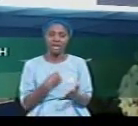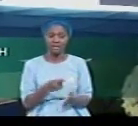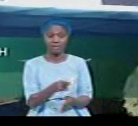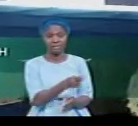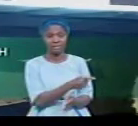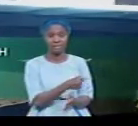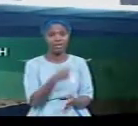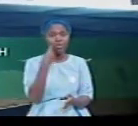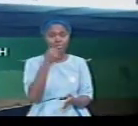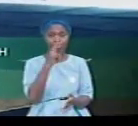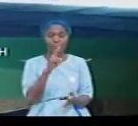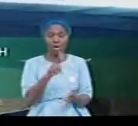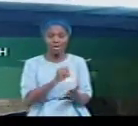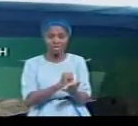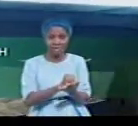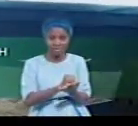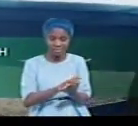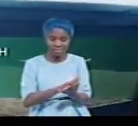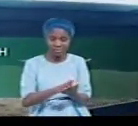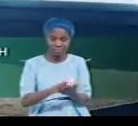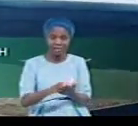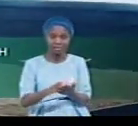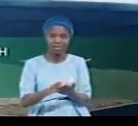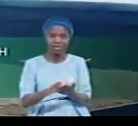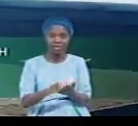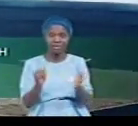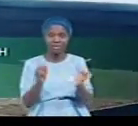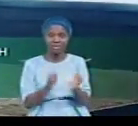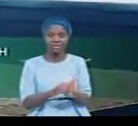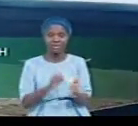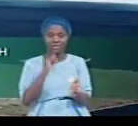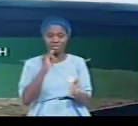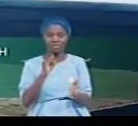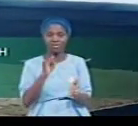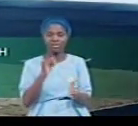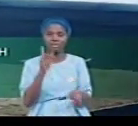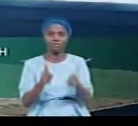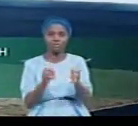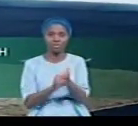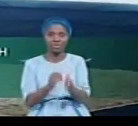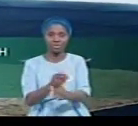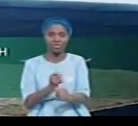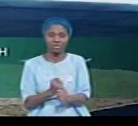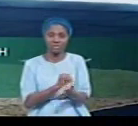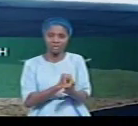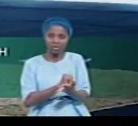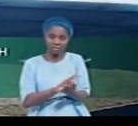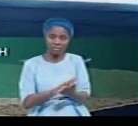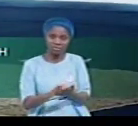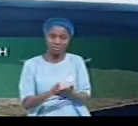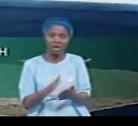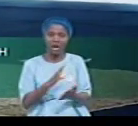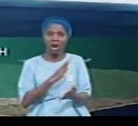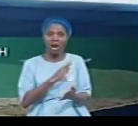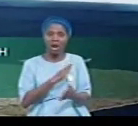are sanctified, that's referring to sanctified believers,